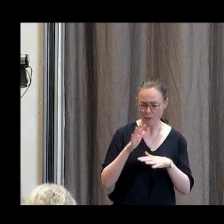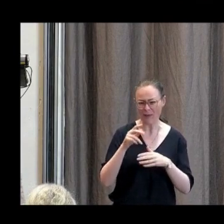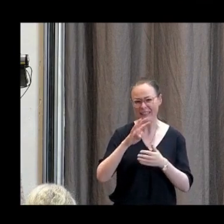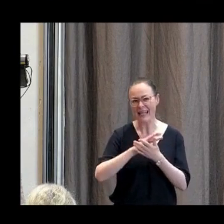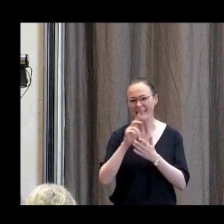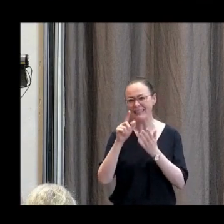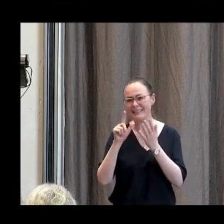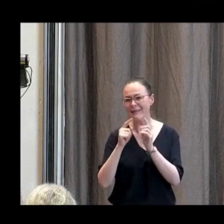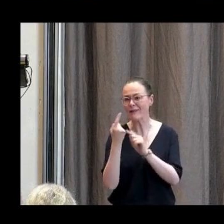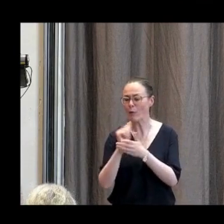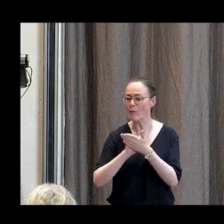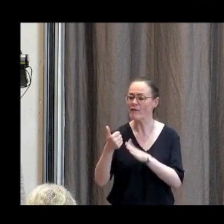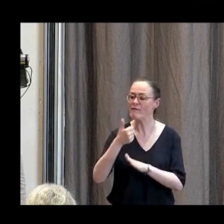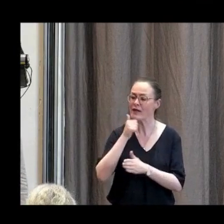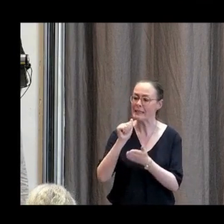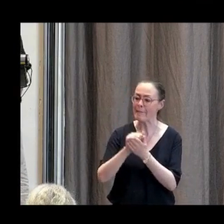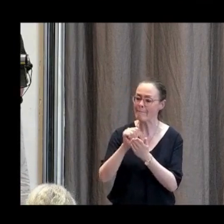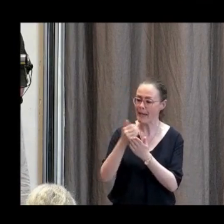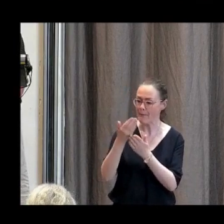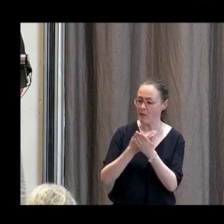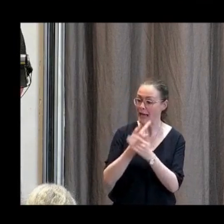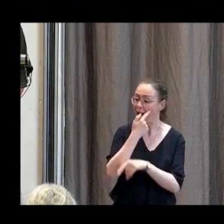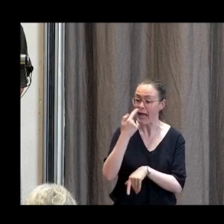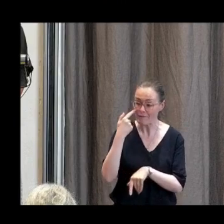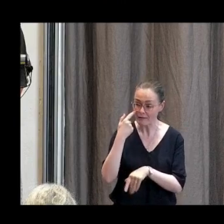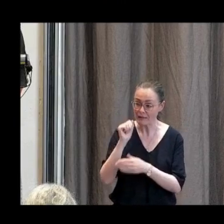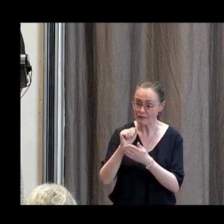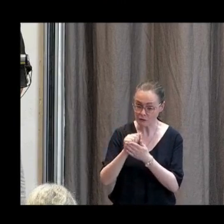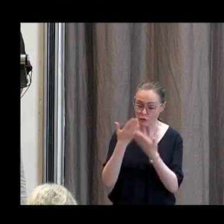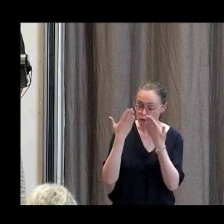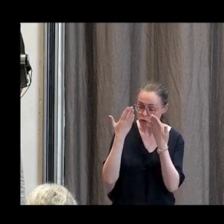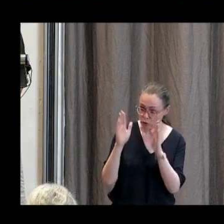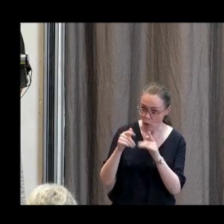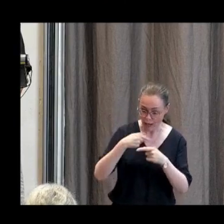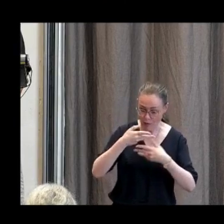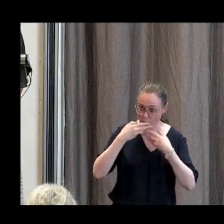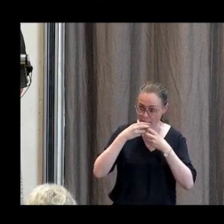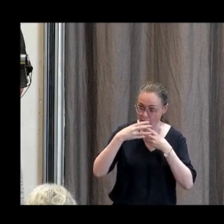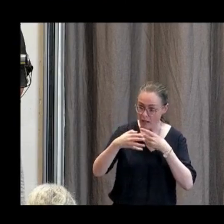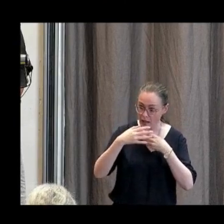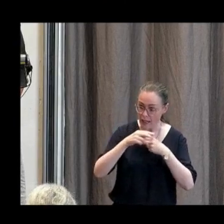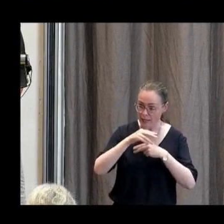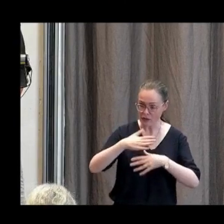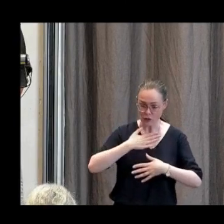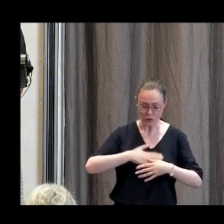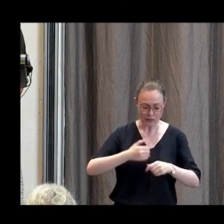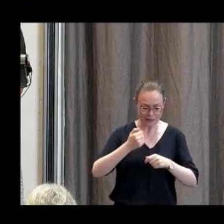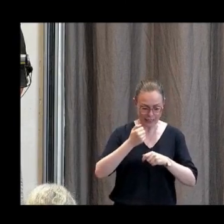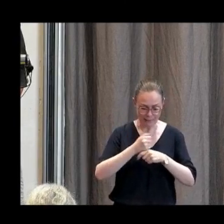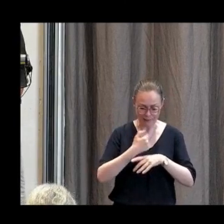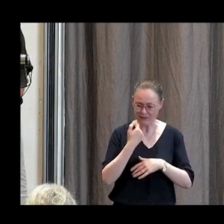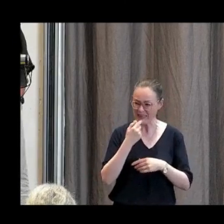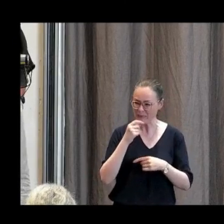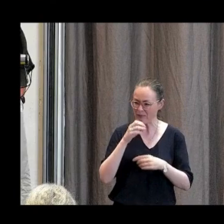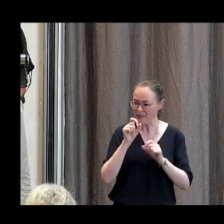he published the first paper, the first piece of evidence to show that our breath was not only just composed of the simple